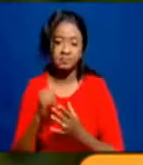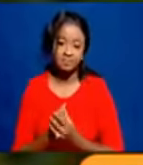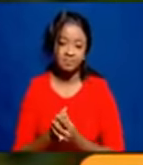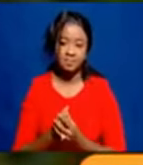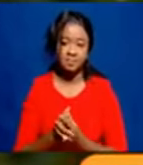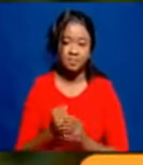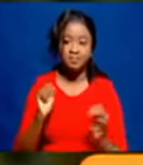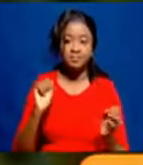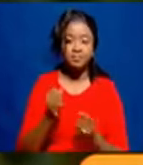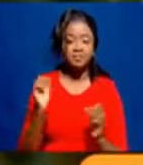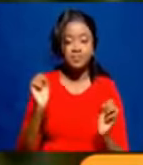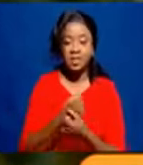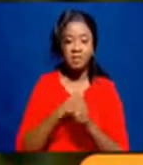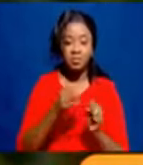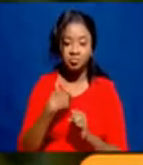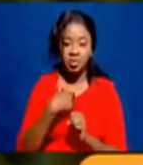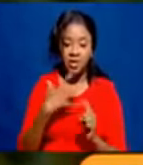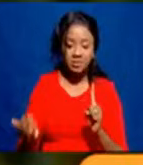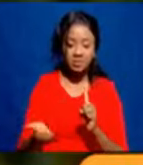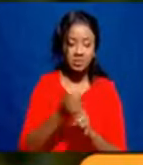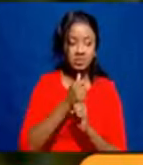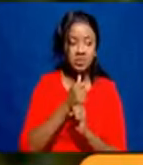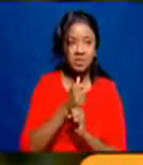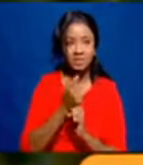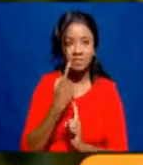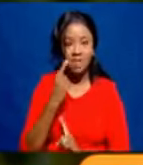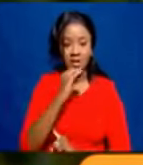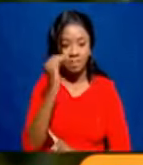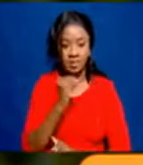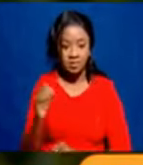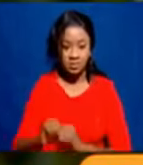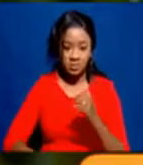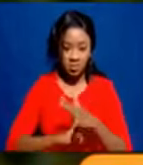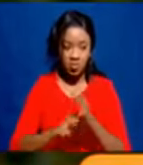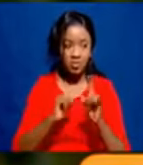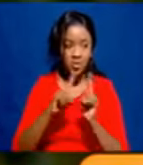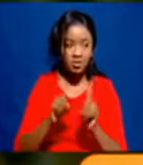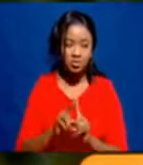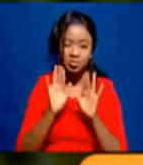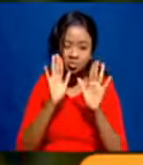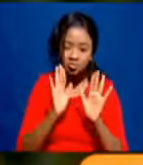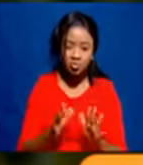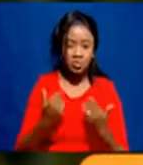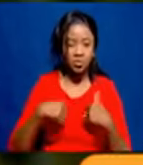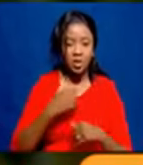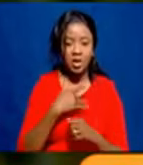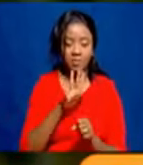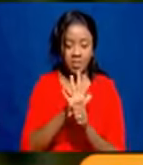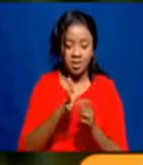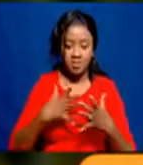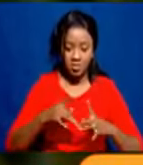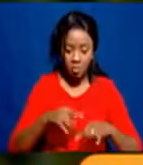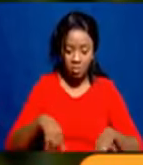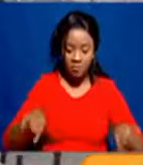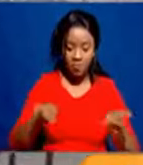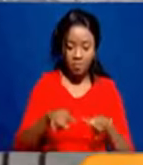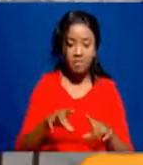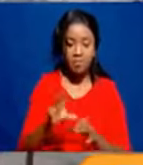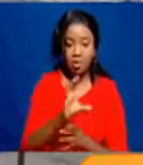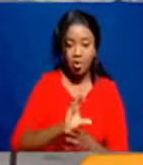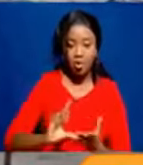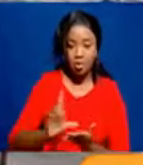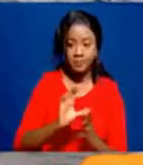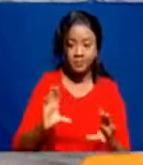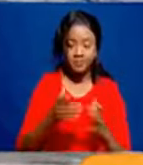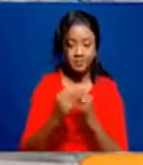where you get 100% support, but at least it would be great to have a majority support from the local community.